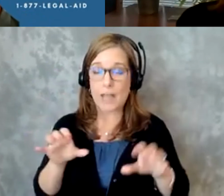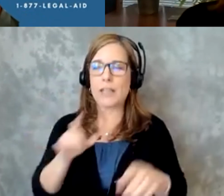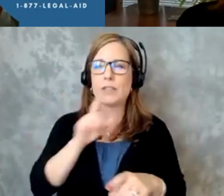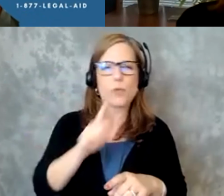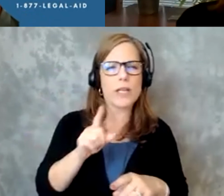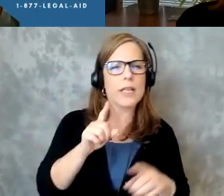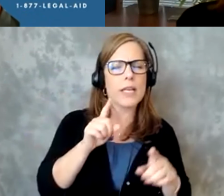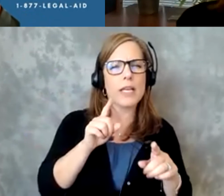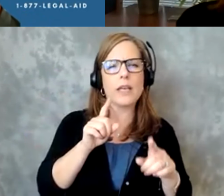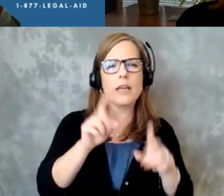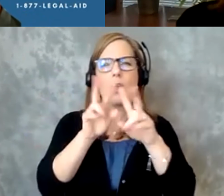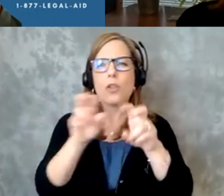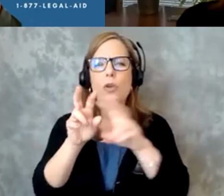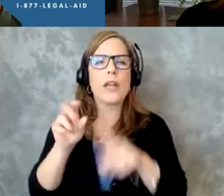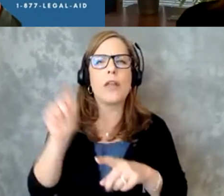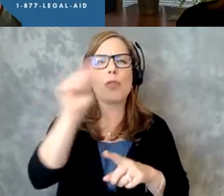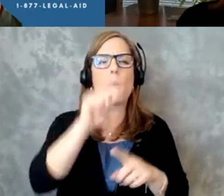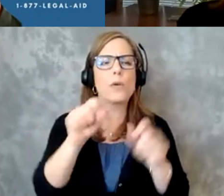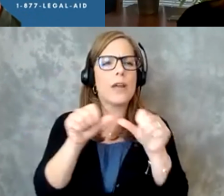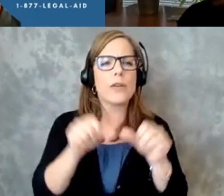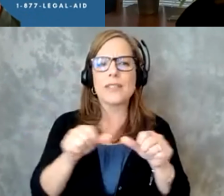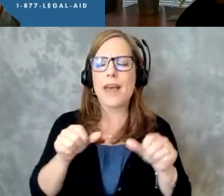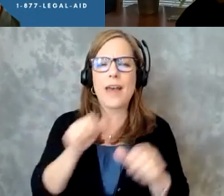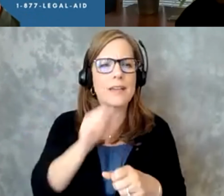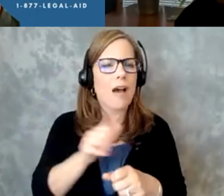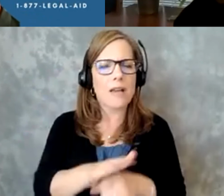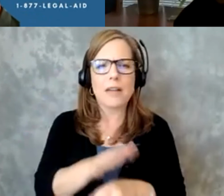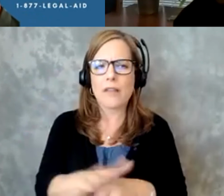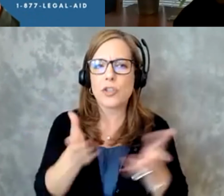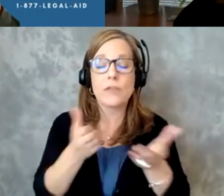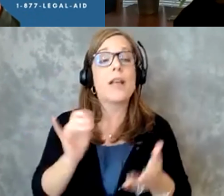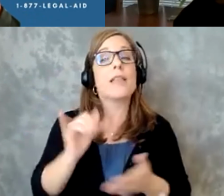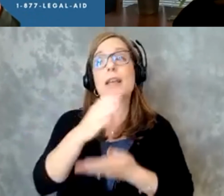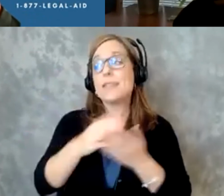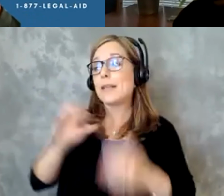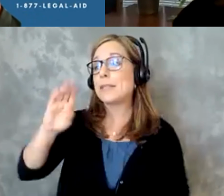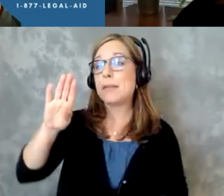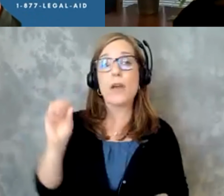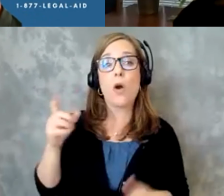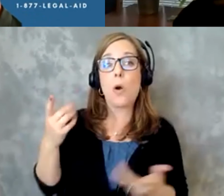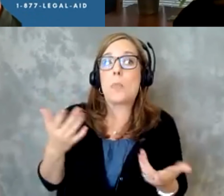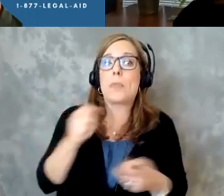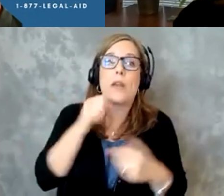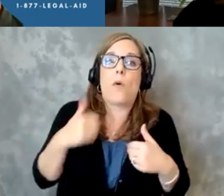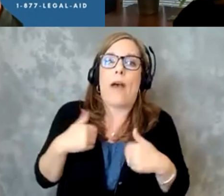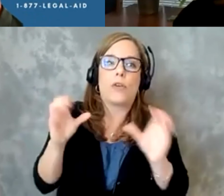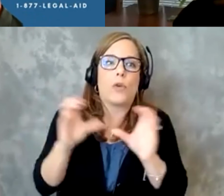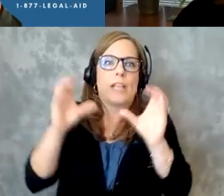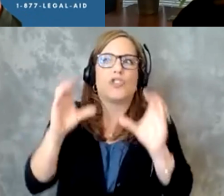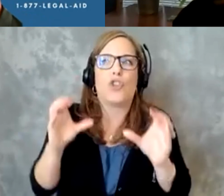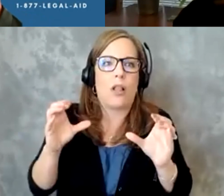And like Selena said, some of these CBOs don't have the qualifications or credentials to